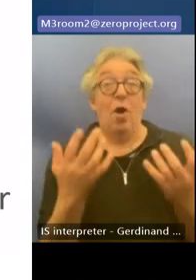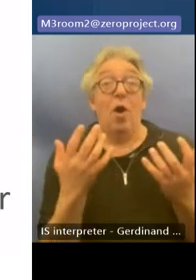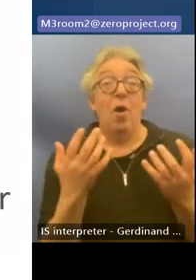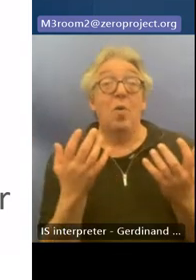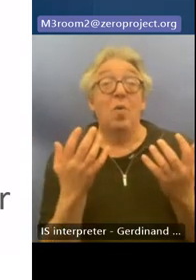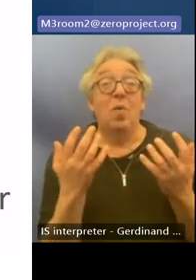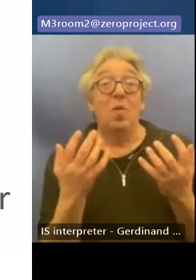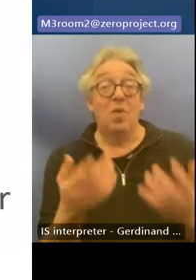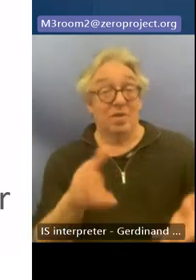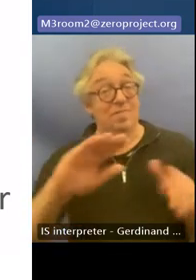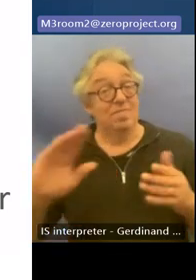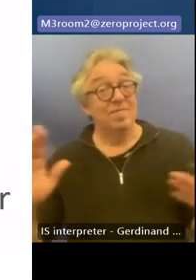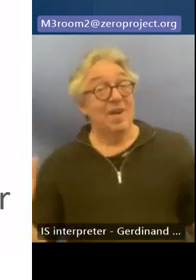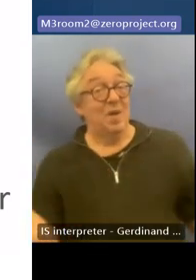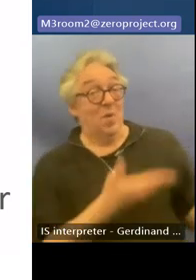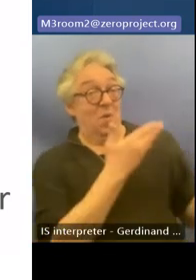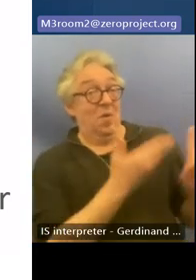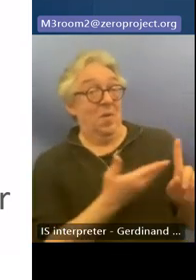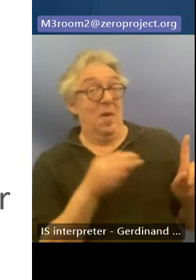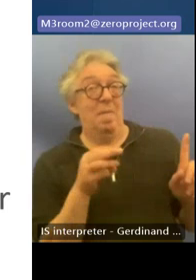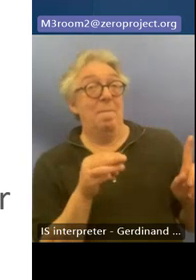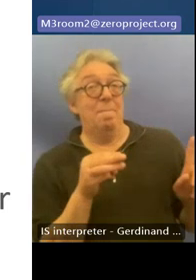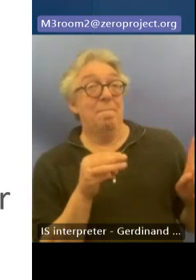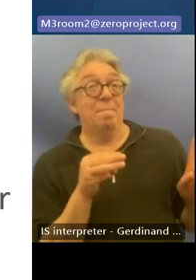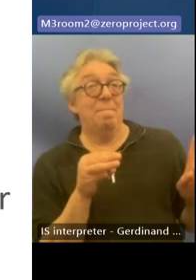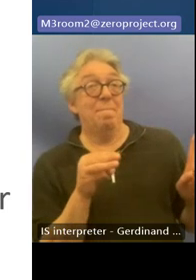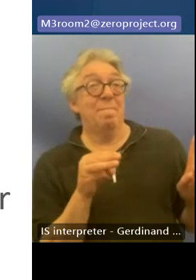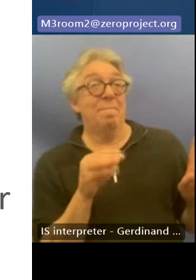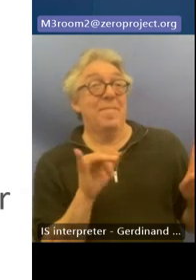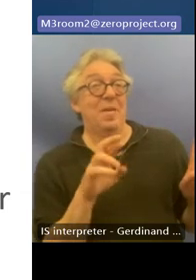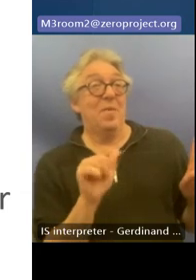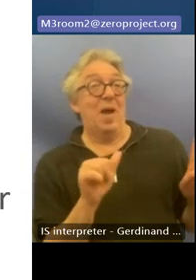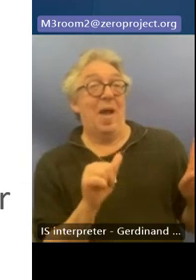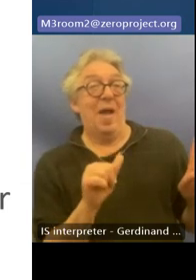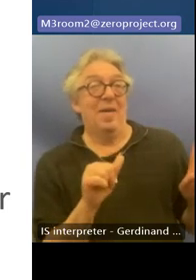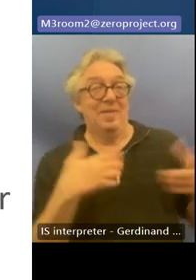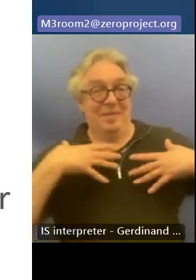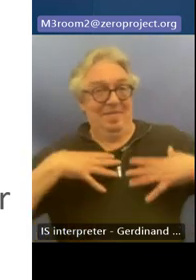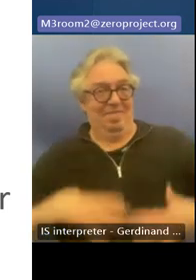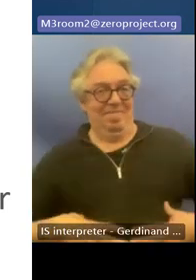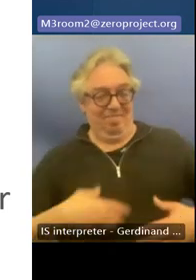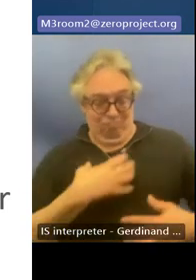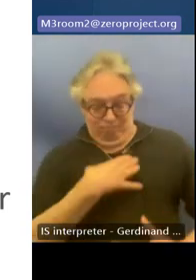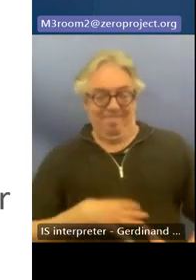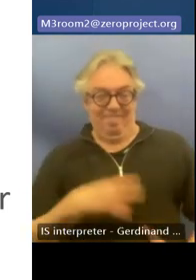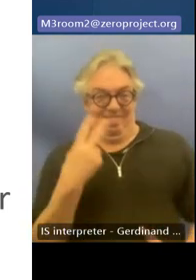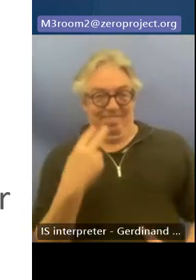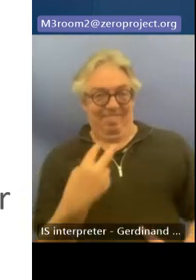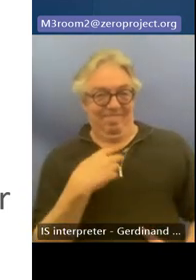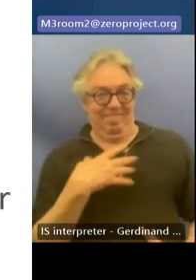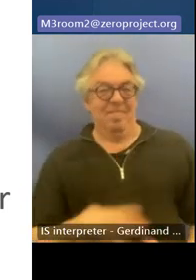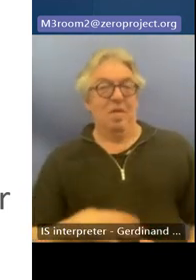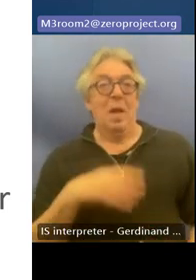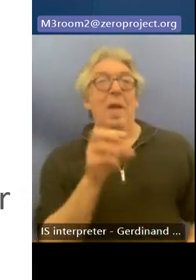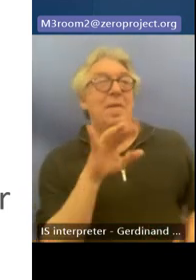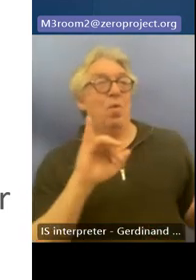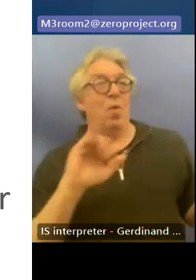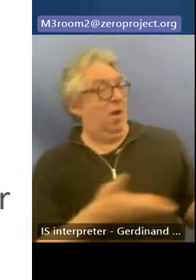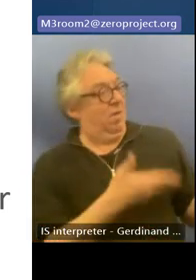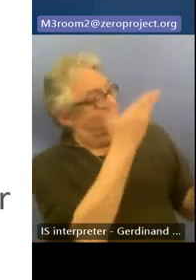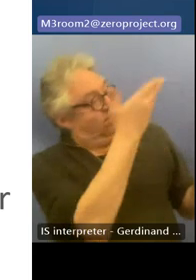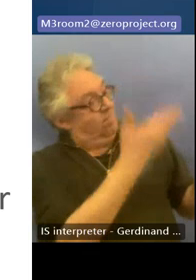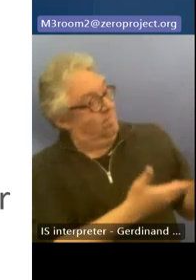you to Mira. As you can see, I'm wearing Mira in my t-shirt right now. Yes, so, and I want you to take a moment